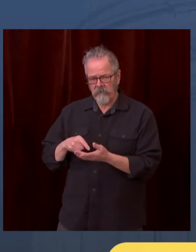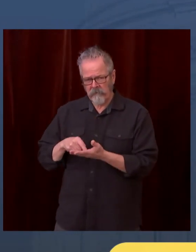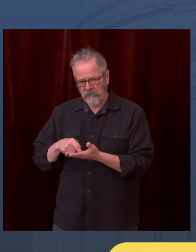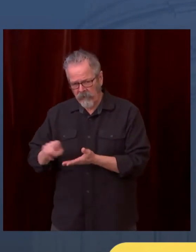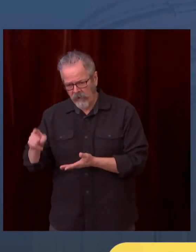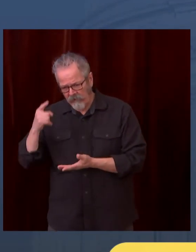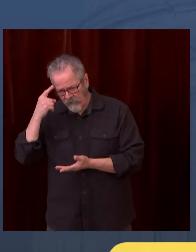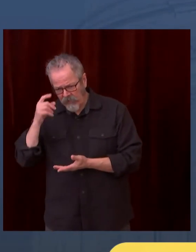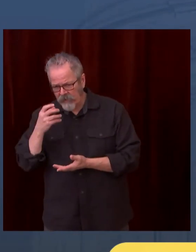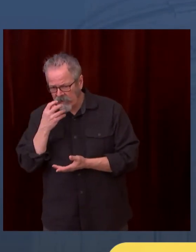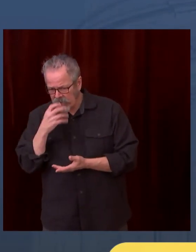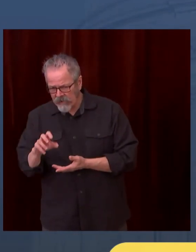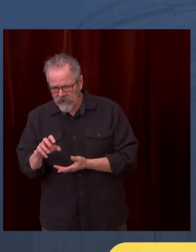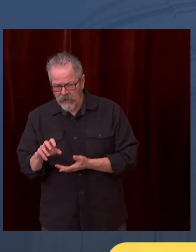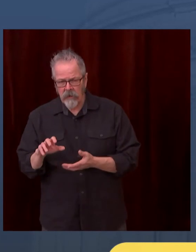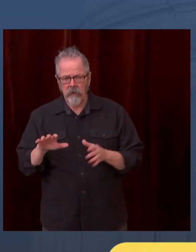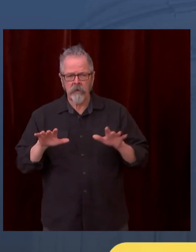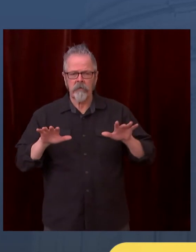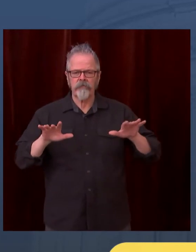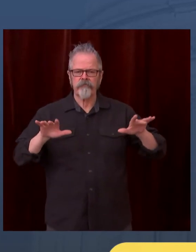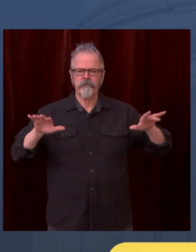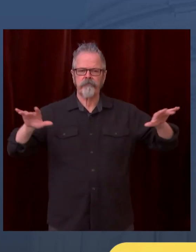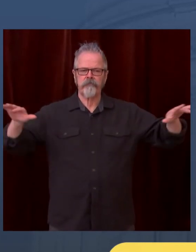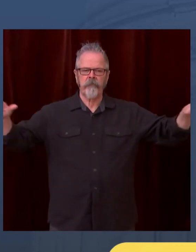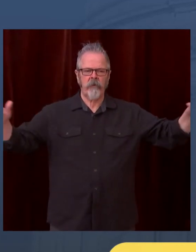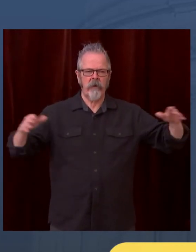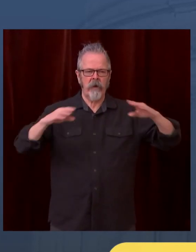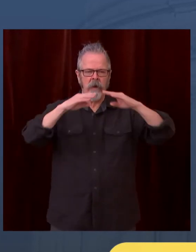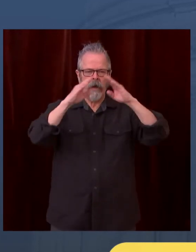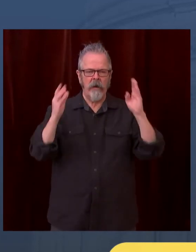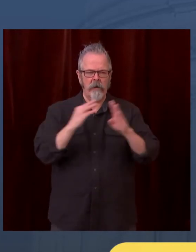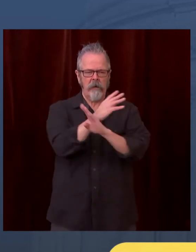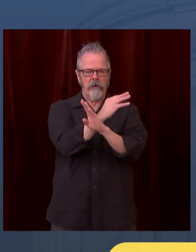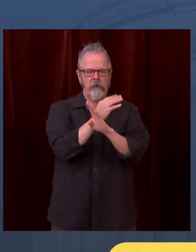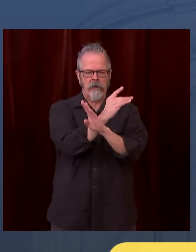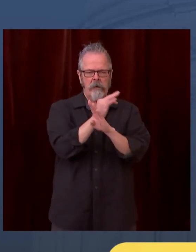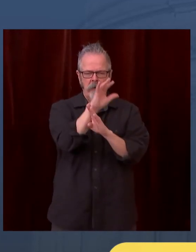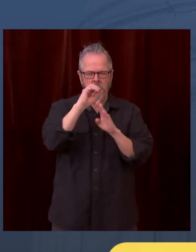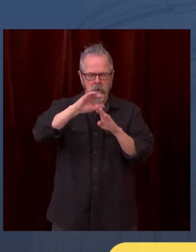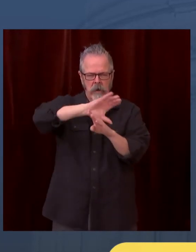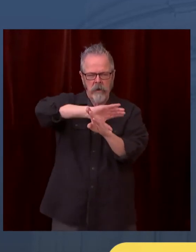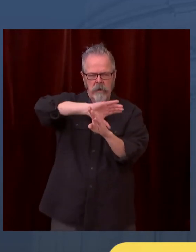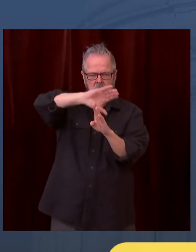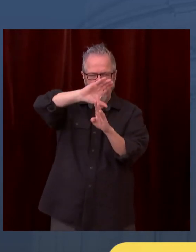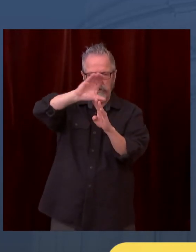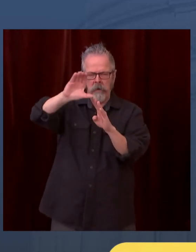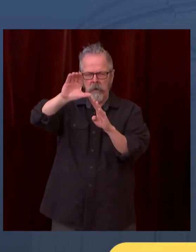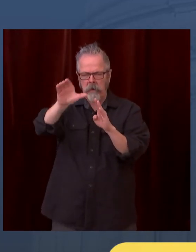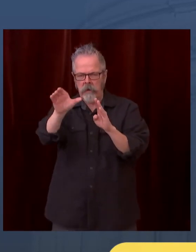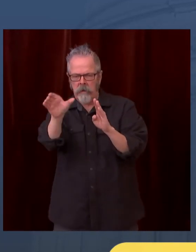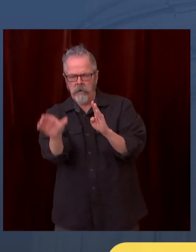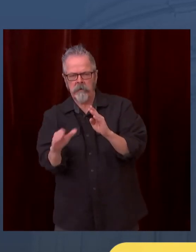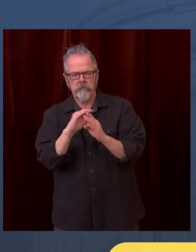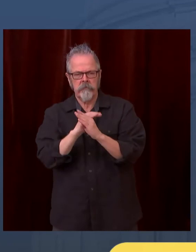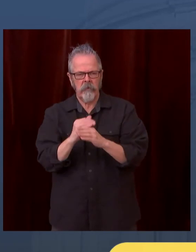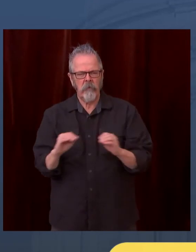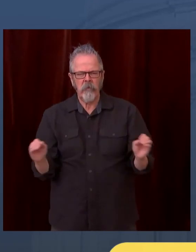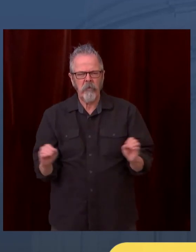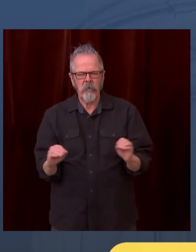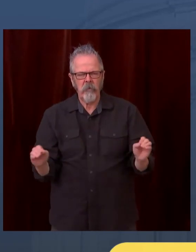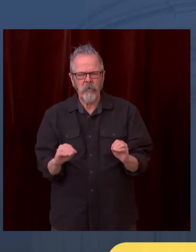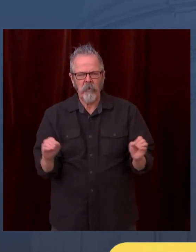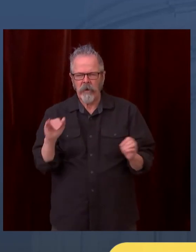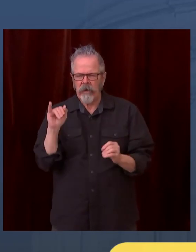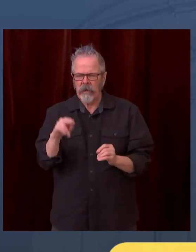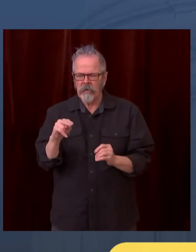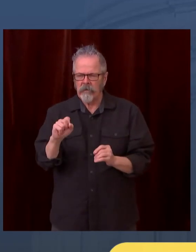in their utility bills, including businesses. So that's the rationale for the bill, and I think it's a really sound policy.